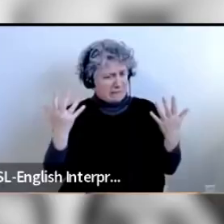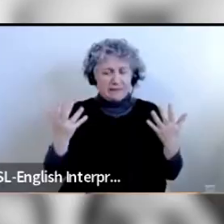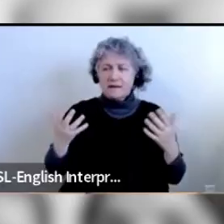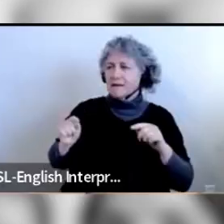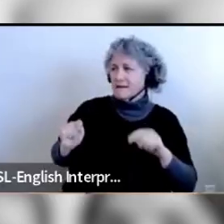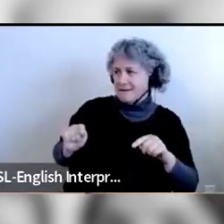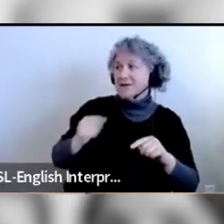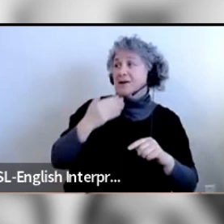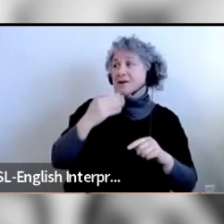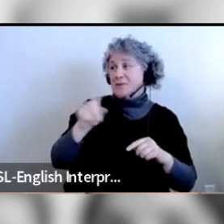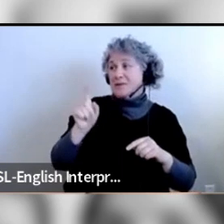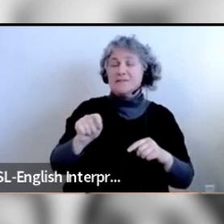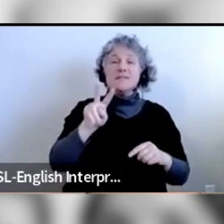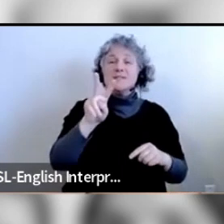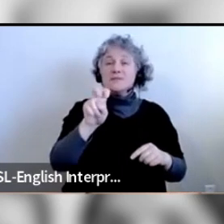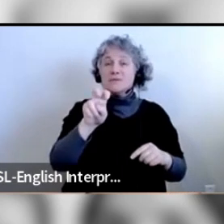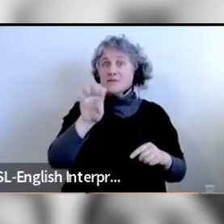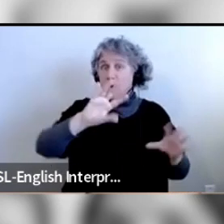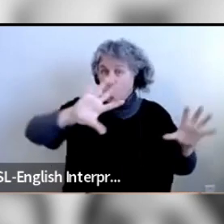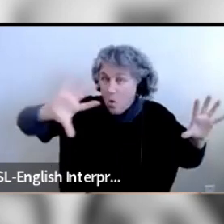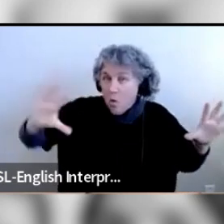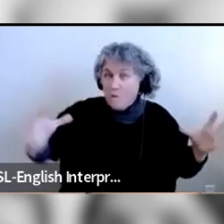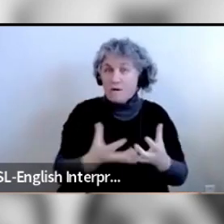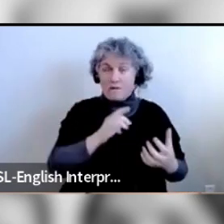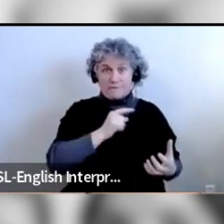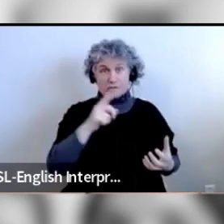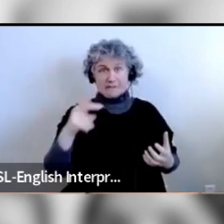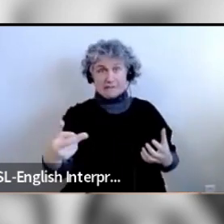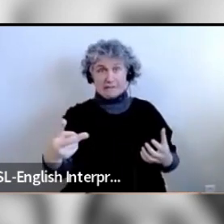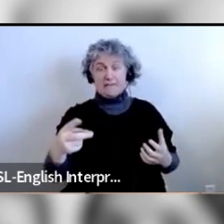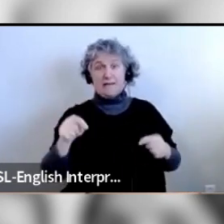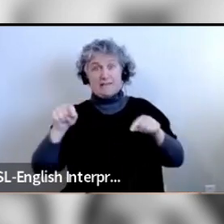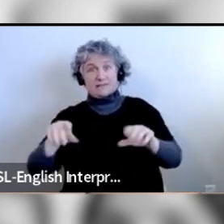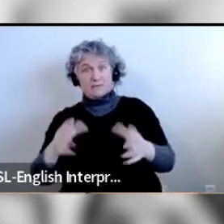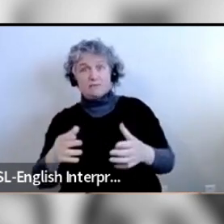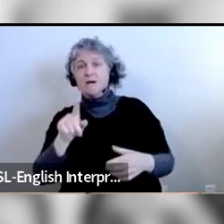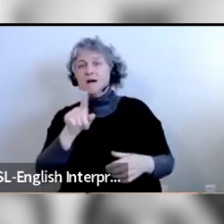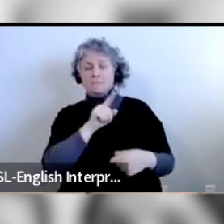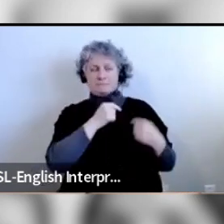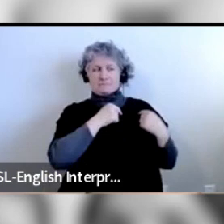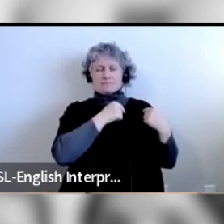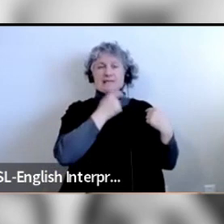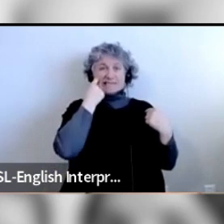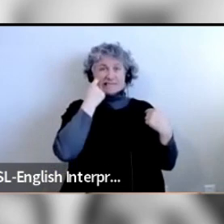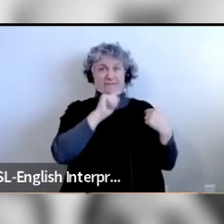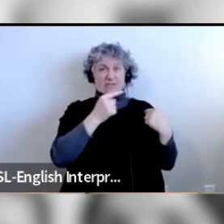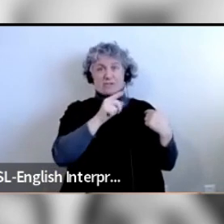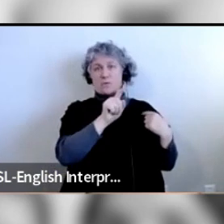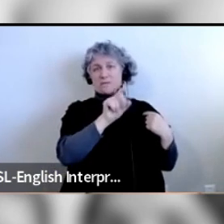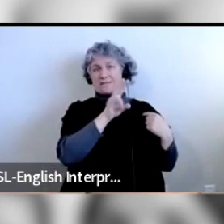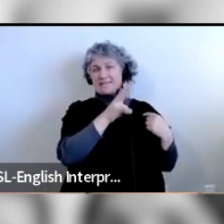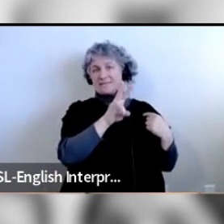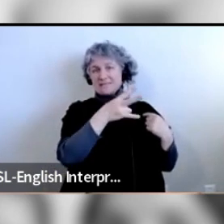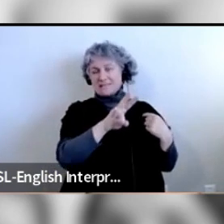accepting 240 companies overall between cohorts 1 and 2, and 117 participated in the last cohort. So it does depend,